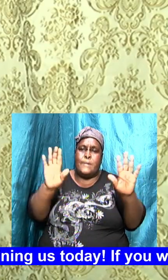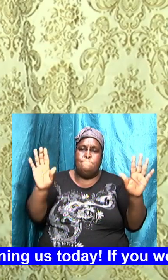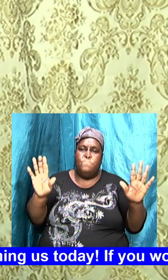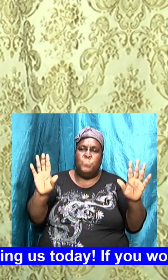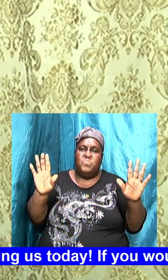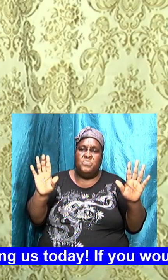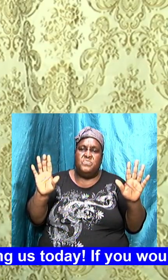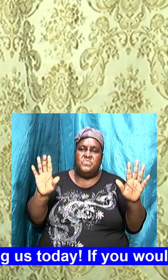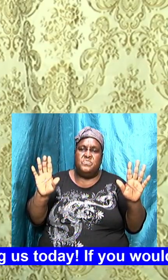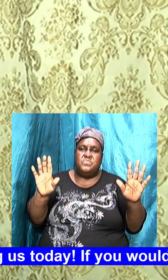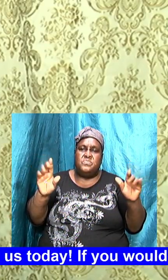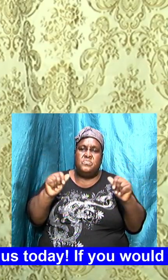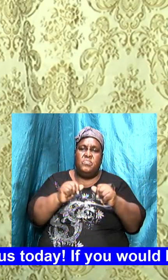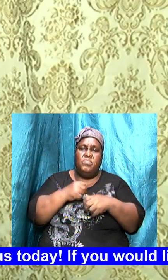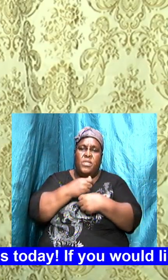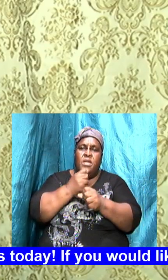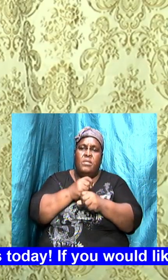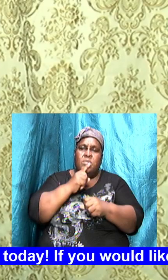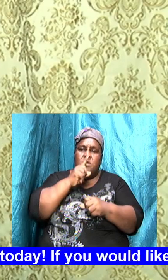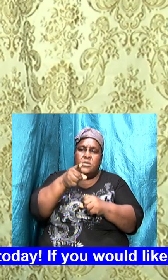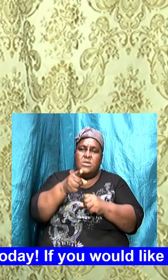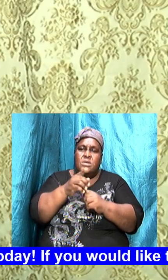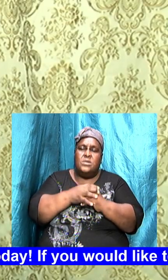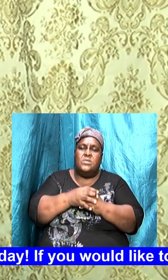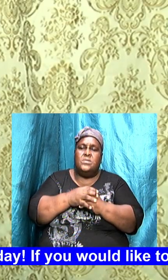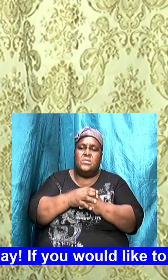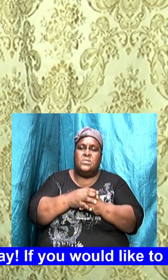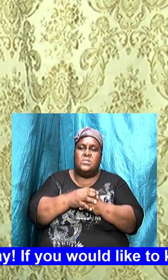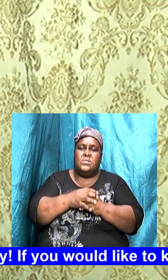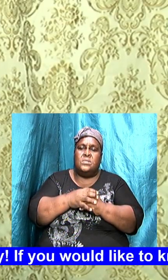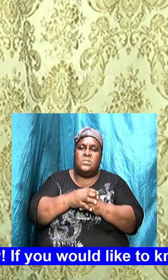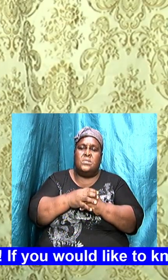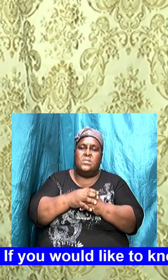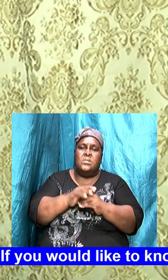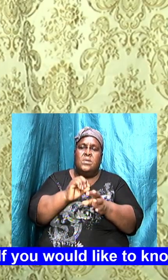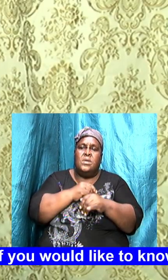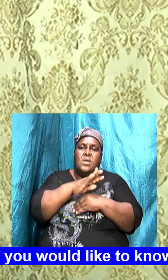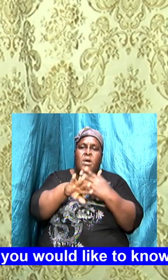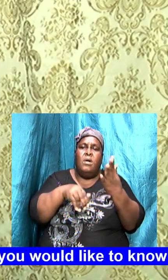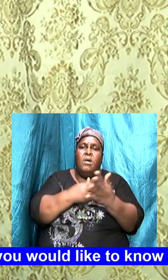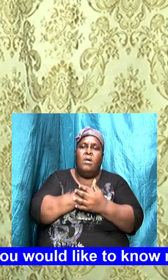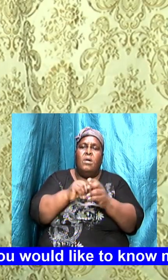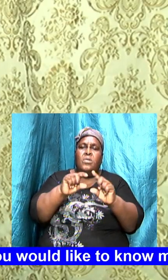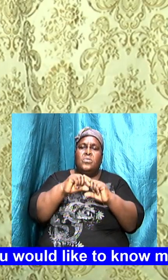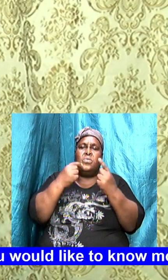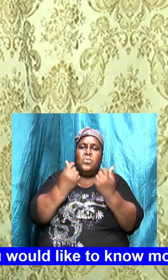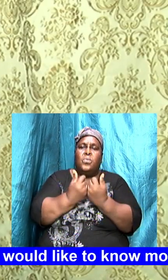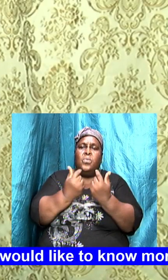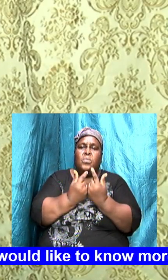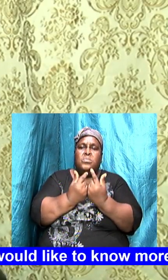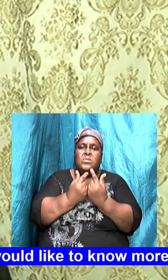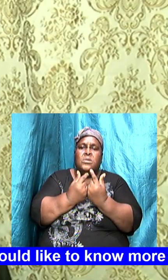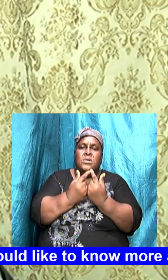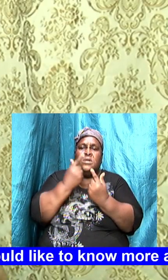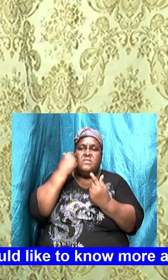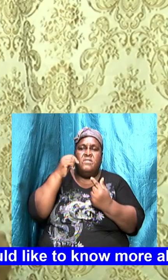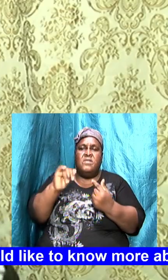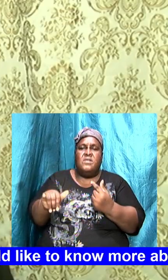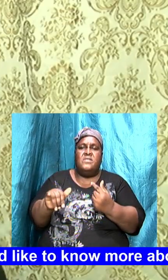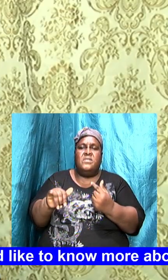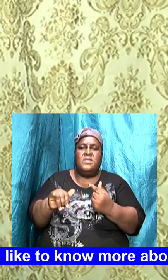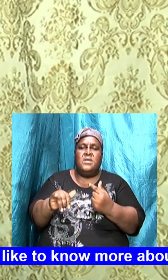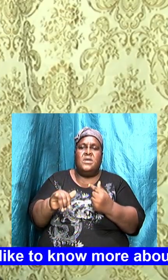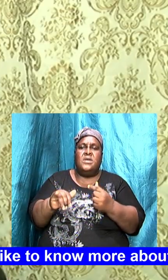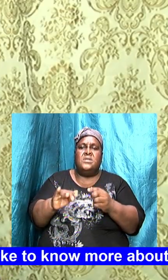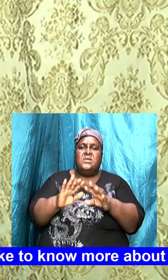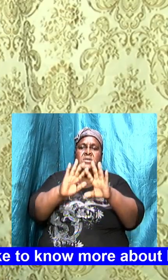it will be, but we will make sure that it goes over so that all groups are able to come out and be a part